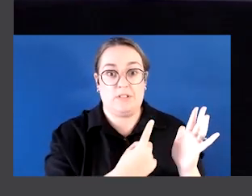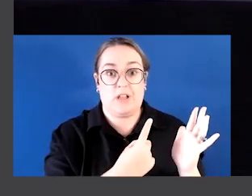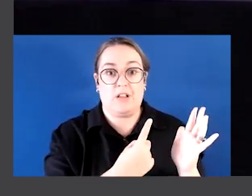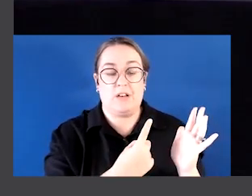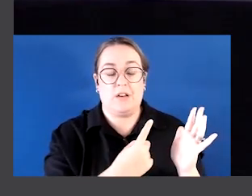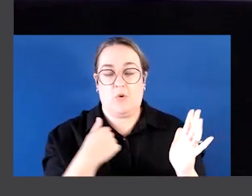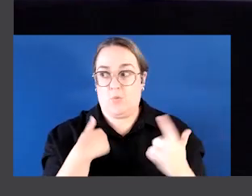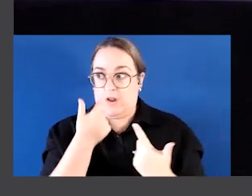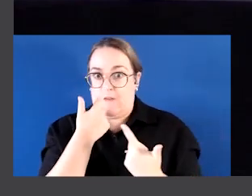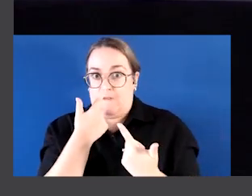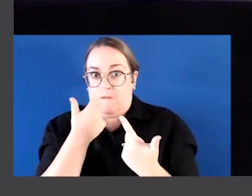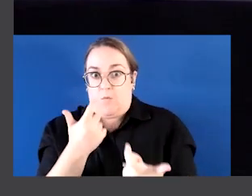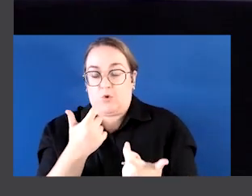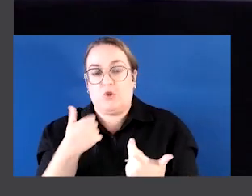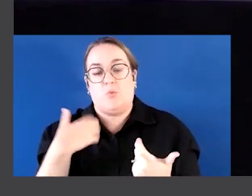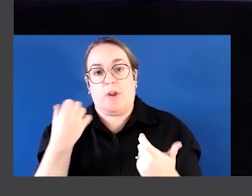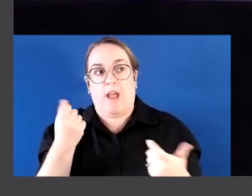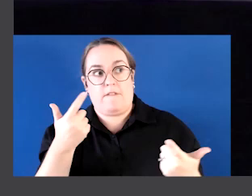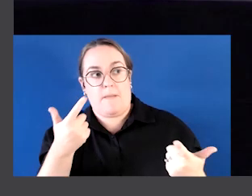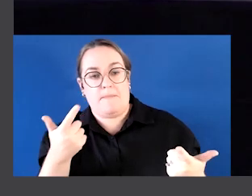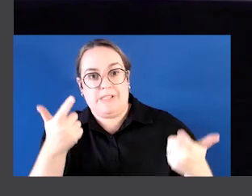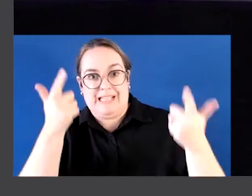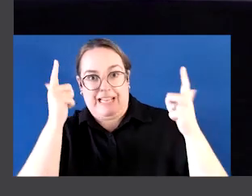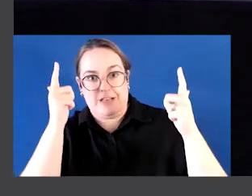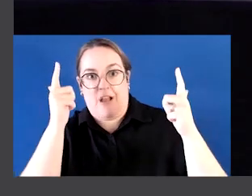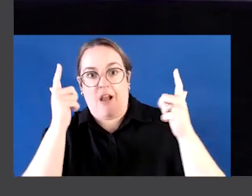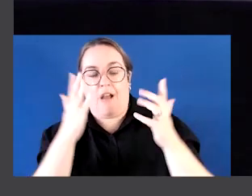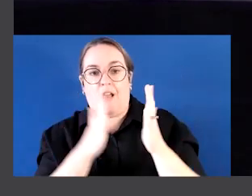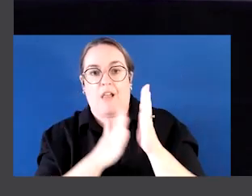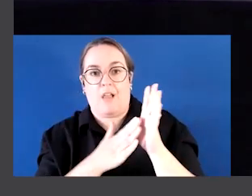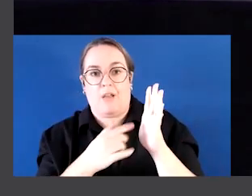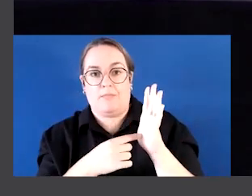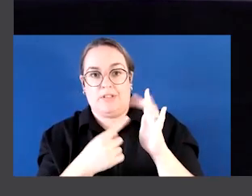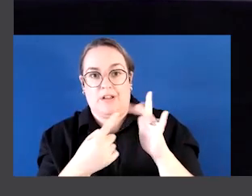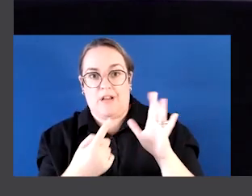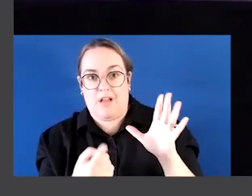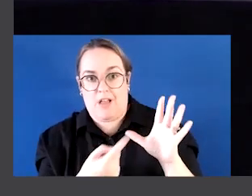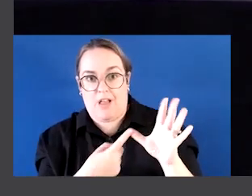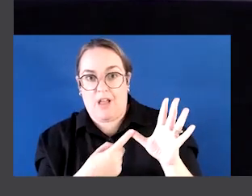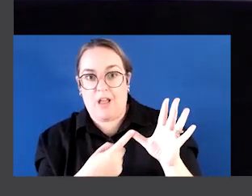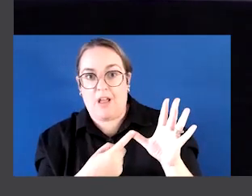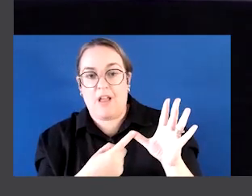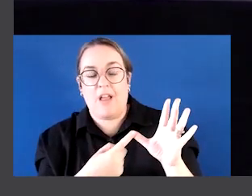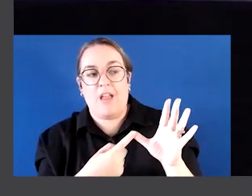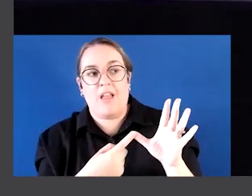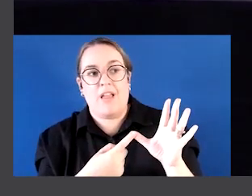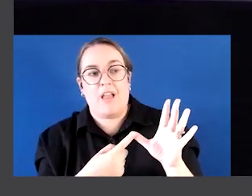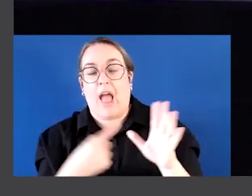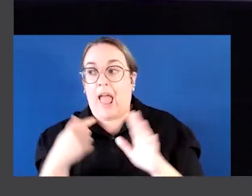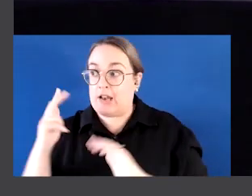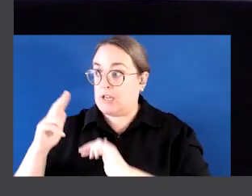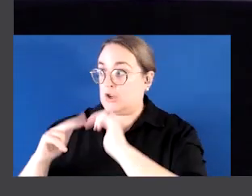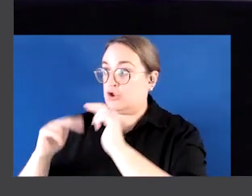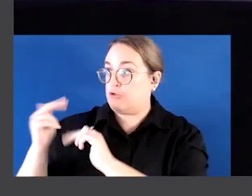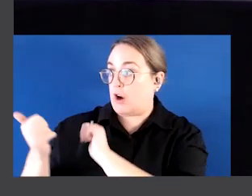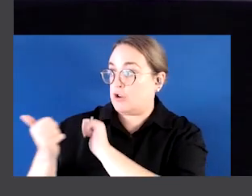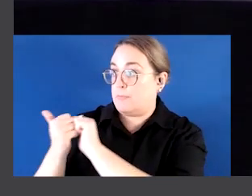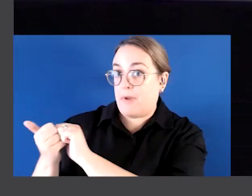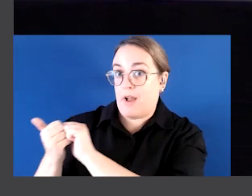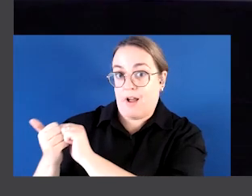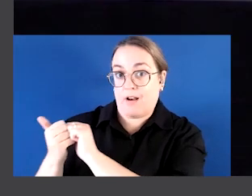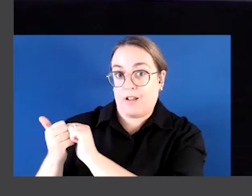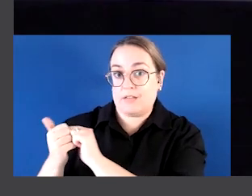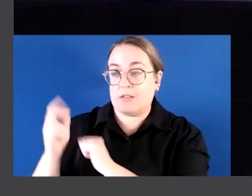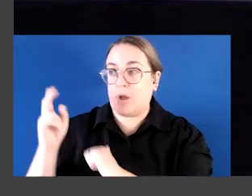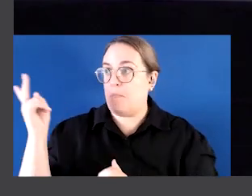We've really got, as Tom mentioned, we're really fortunate to have senior management within MTIA, and this translates through to our construction partners